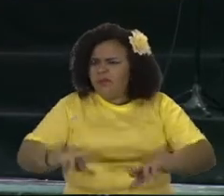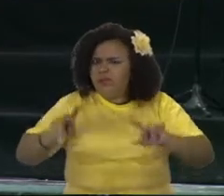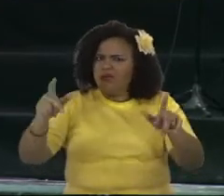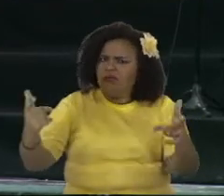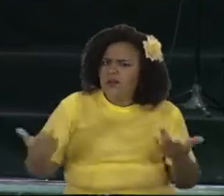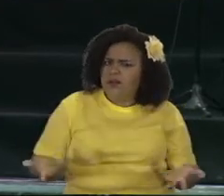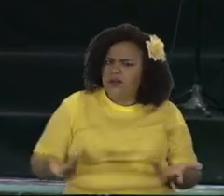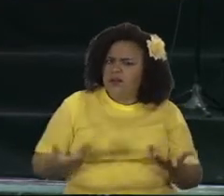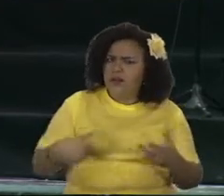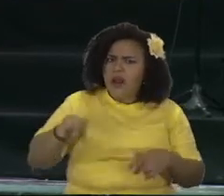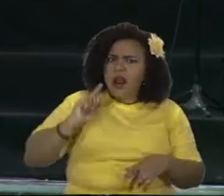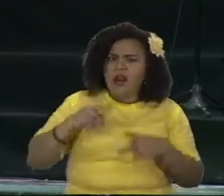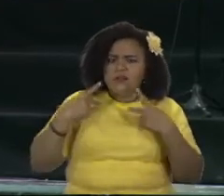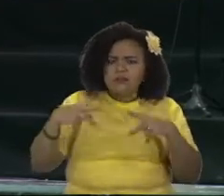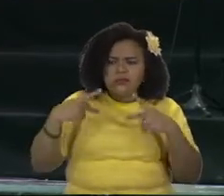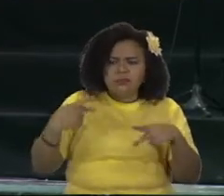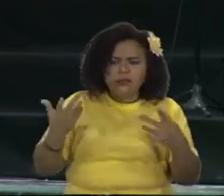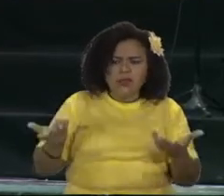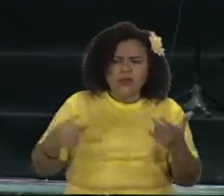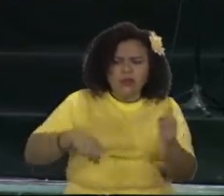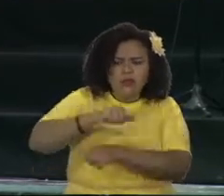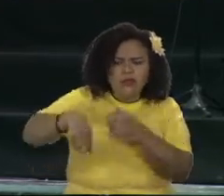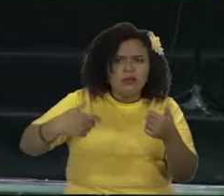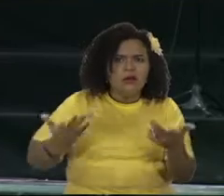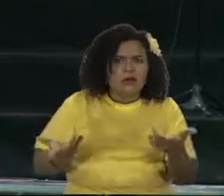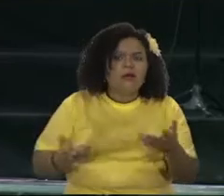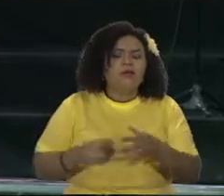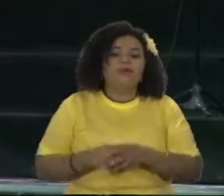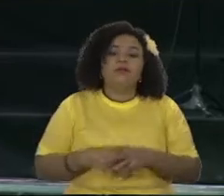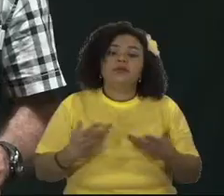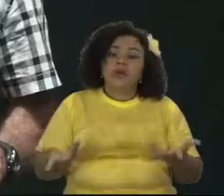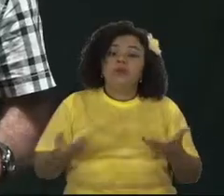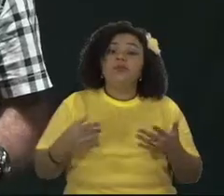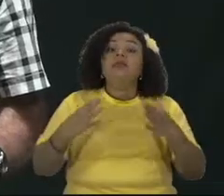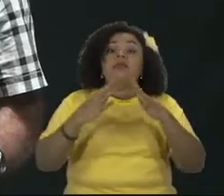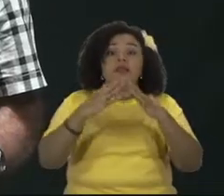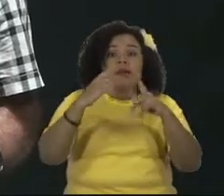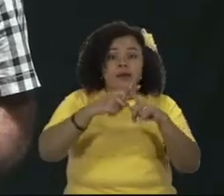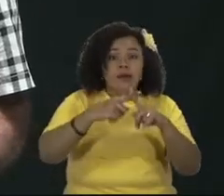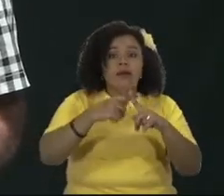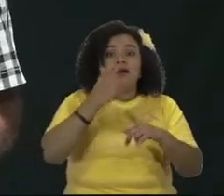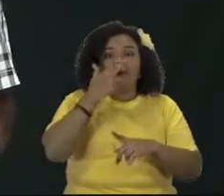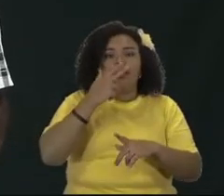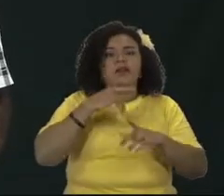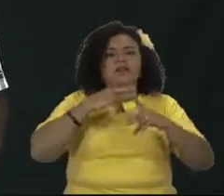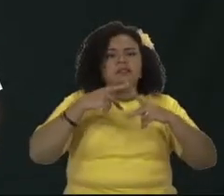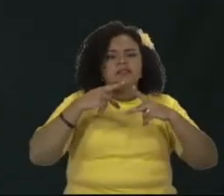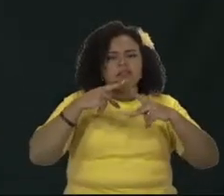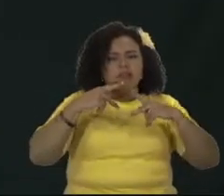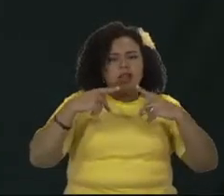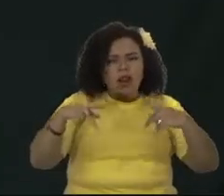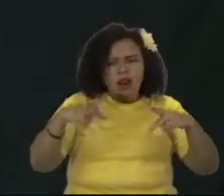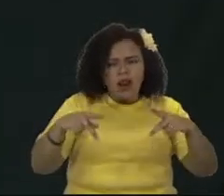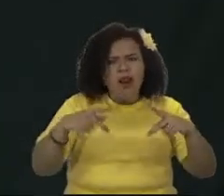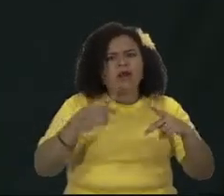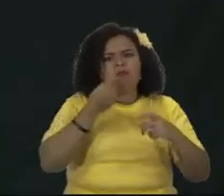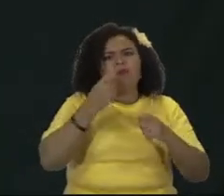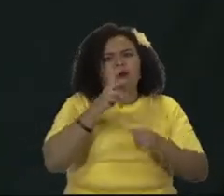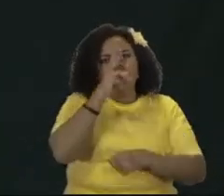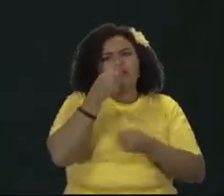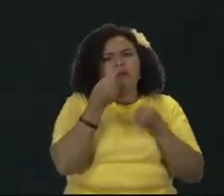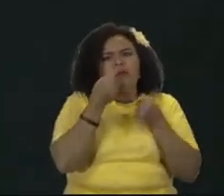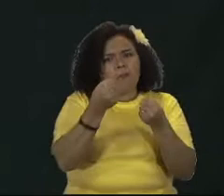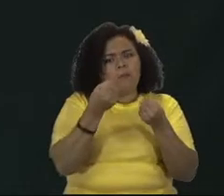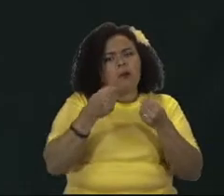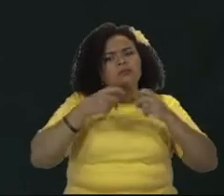them that they are not church anymore towards God. Because God has taken away their light. The Word of God